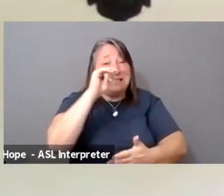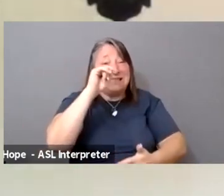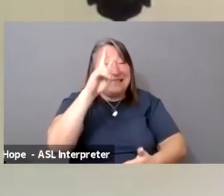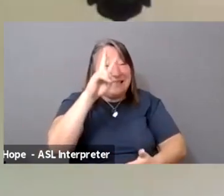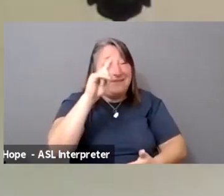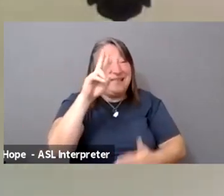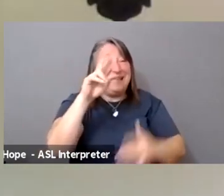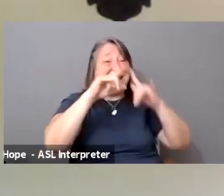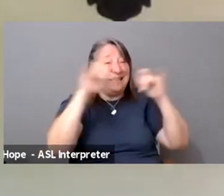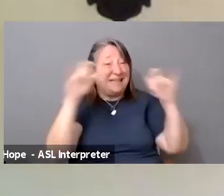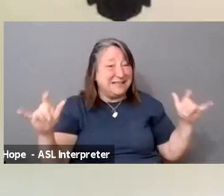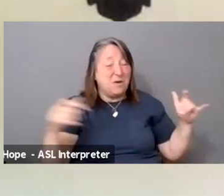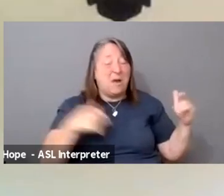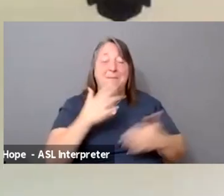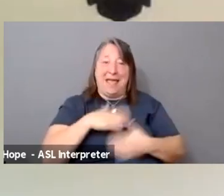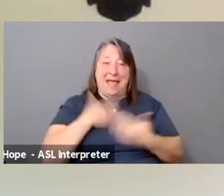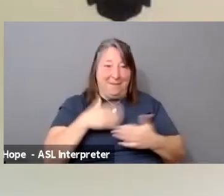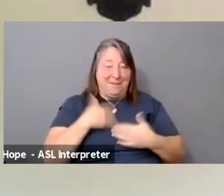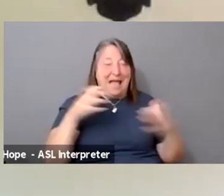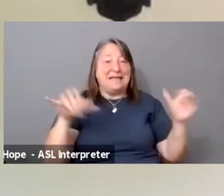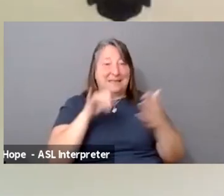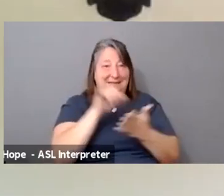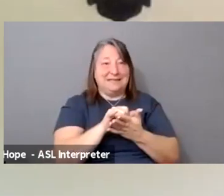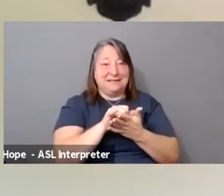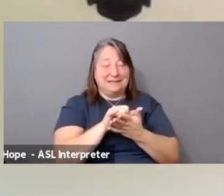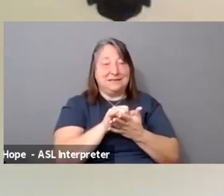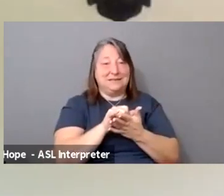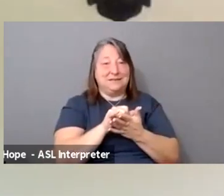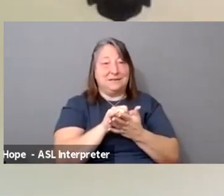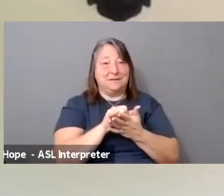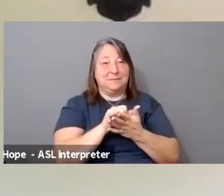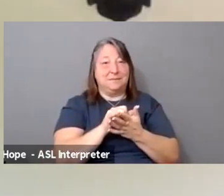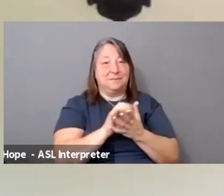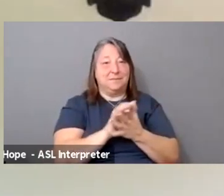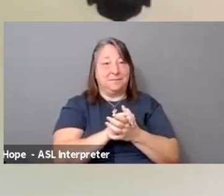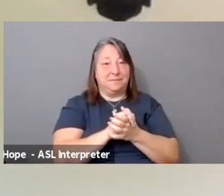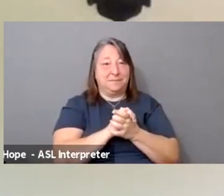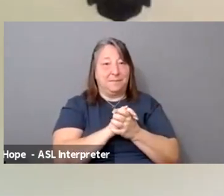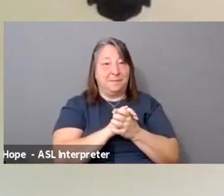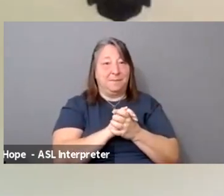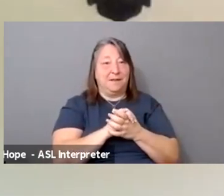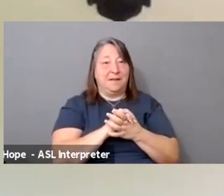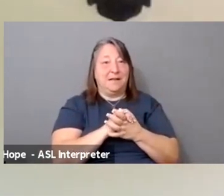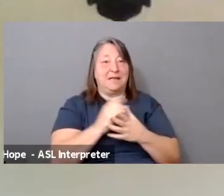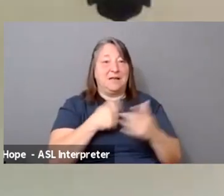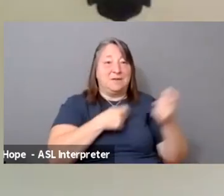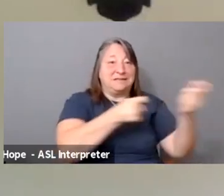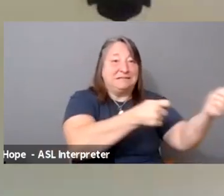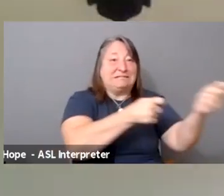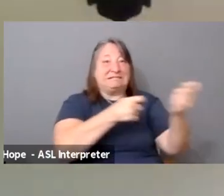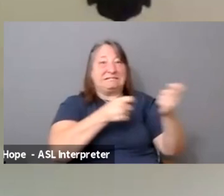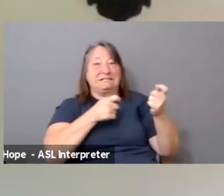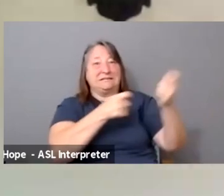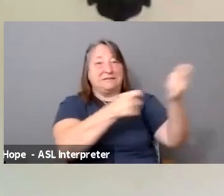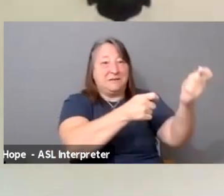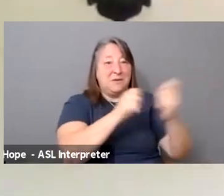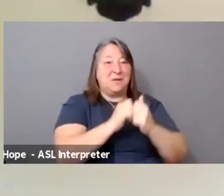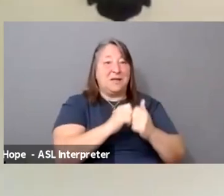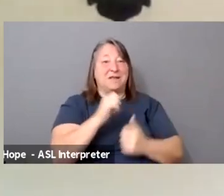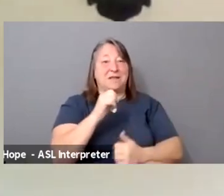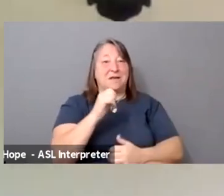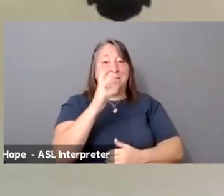happy that I did this. And I'm also happy that, you know, it was a push-pull as far as the mom's role and